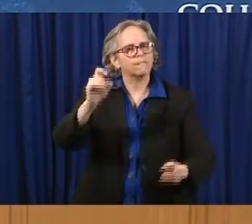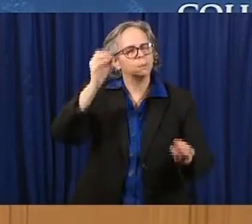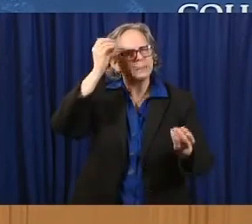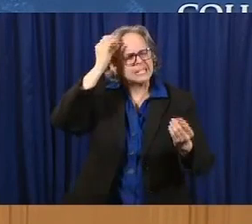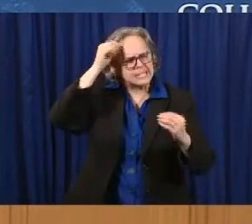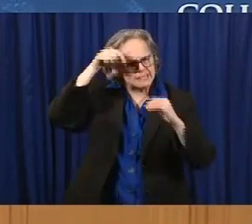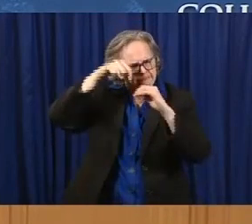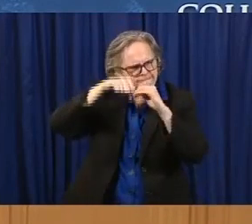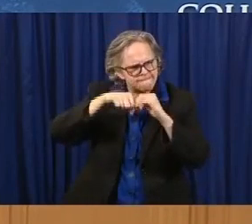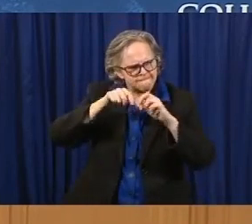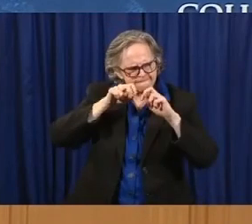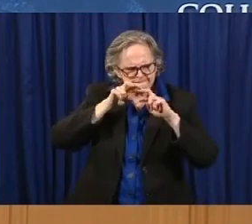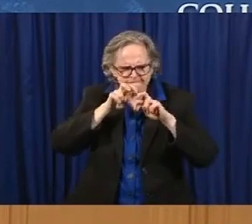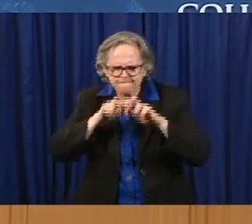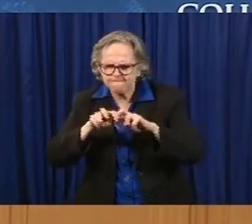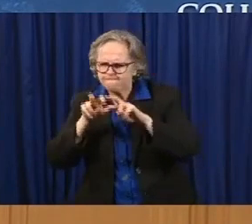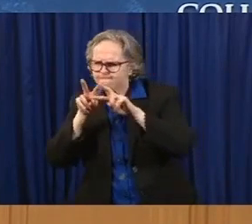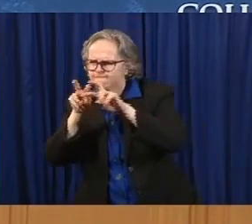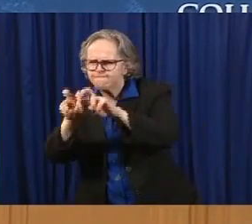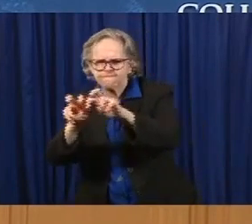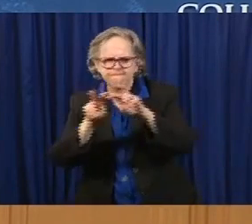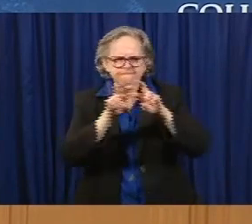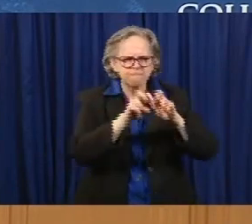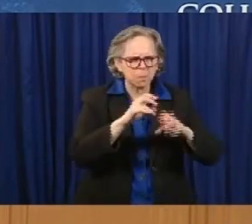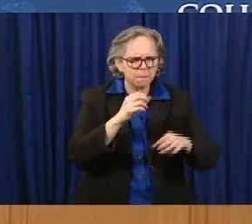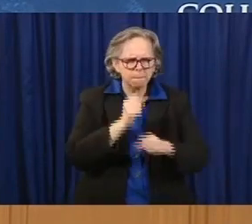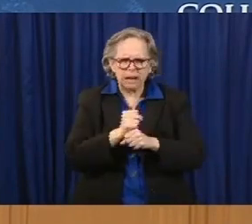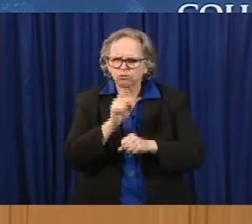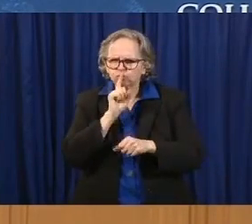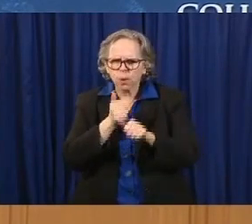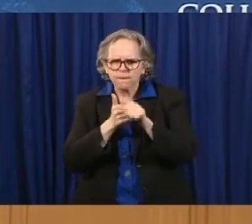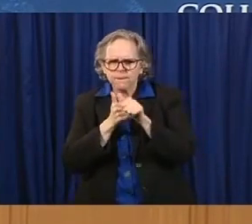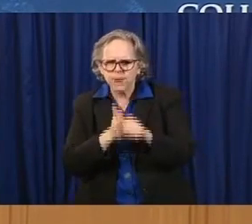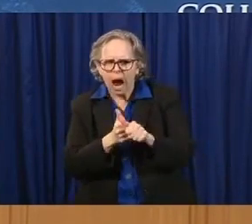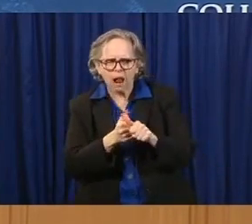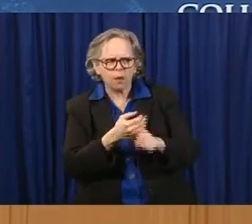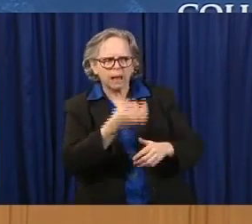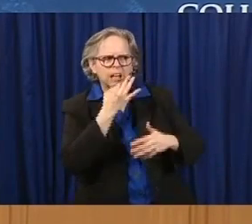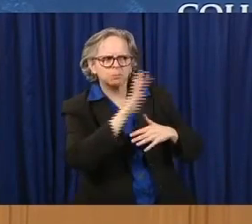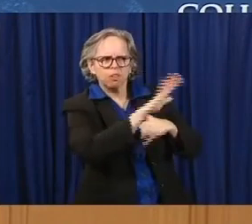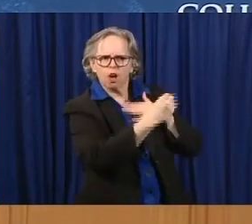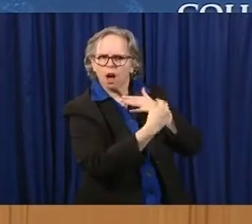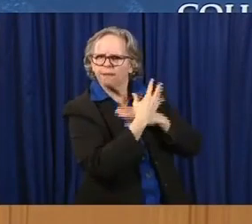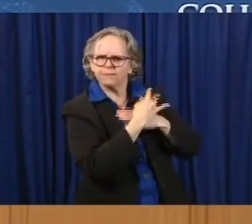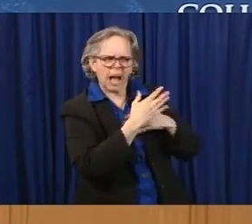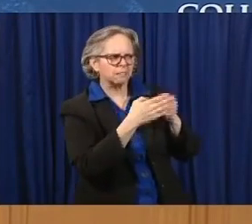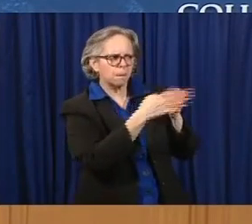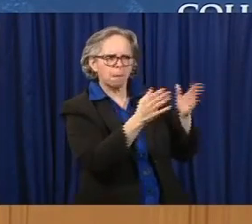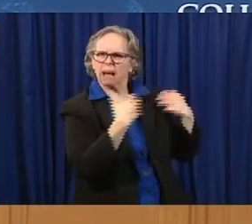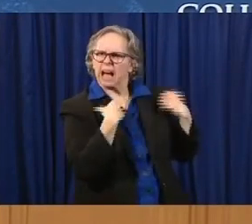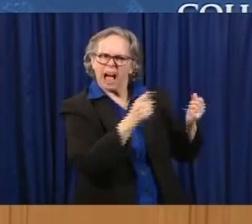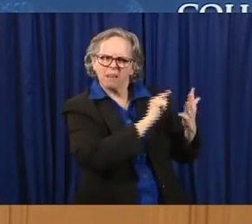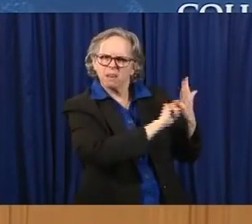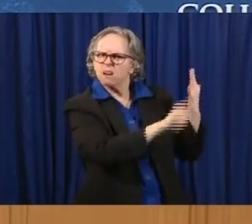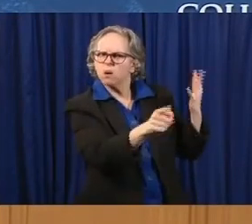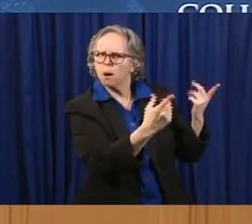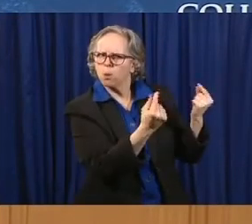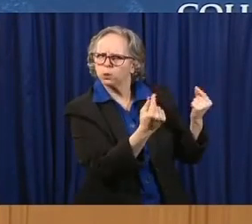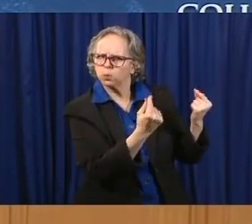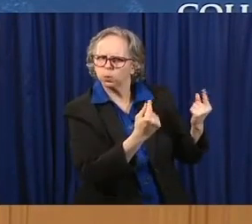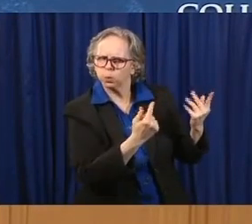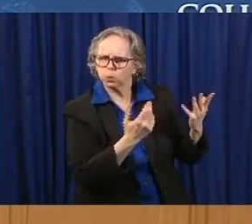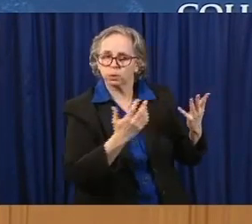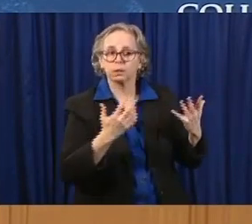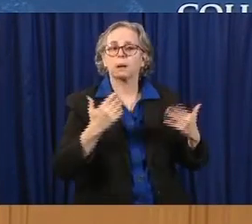reflective in making sure we're following the lead of our medical and public health experts to make sure that we do this